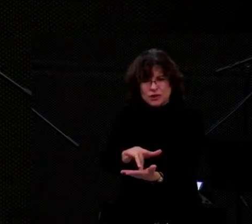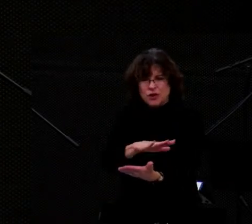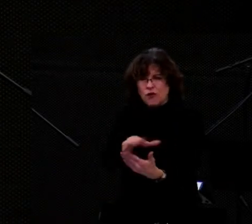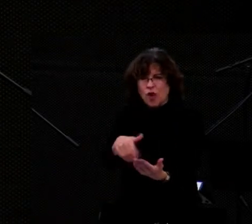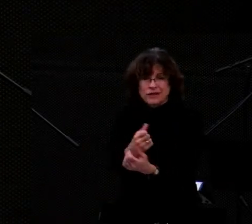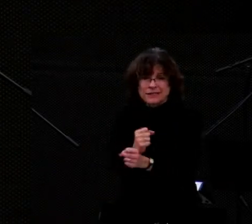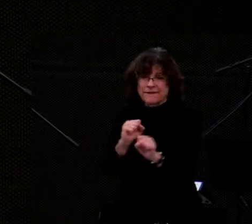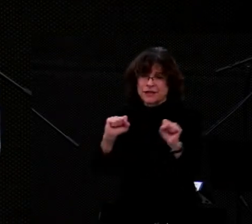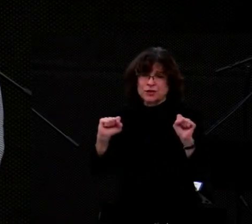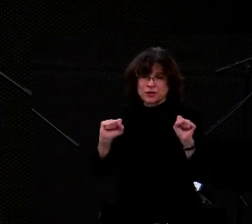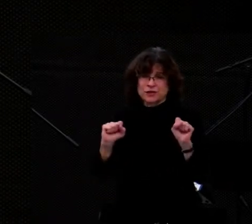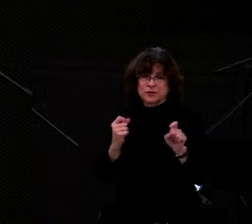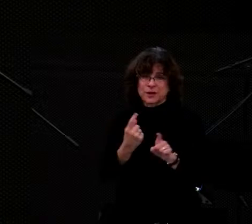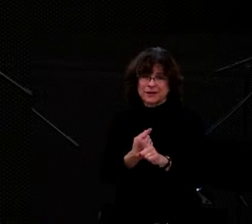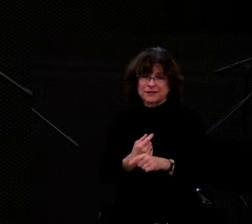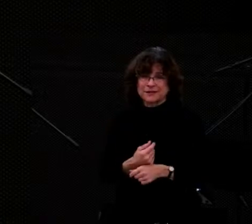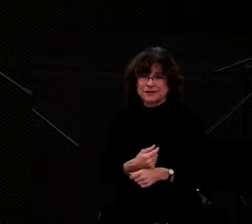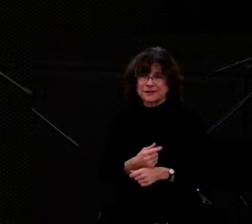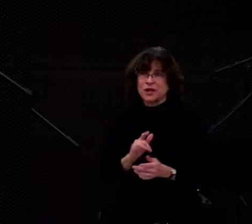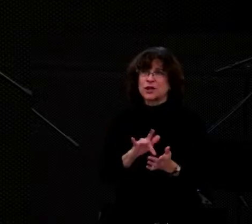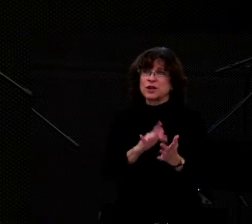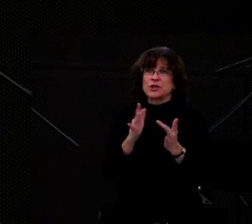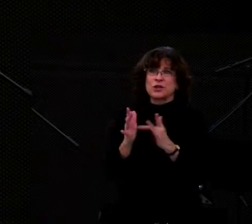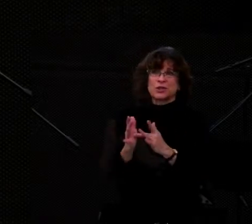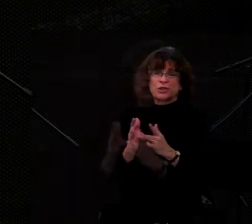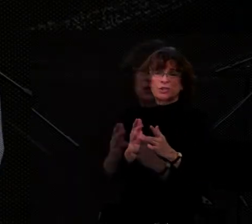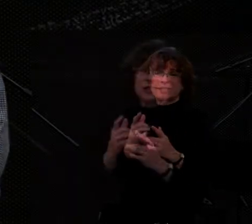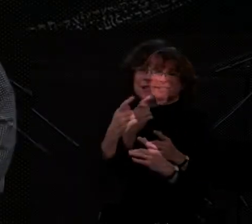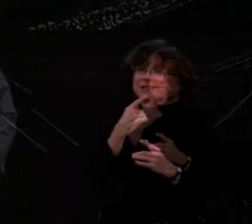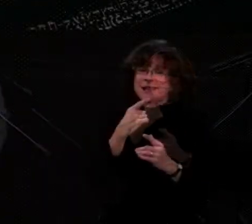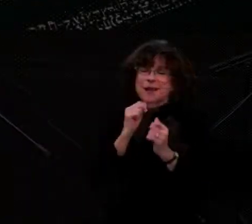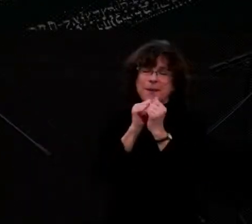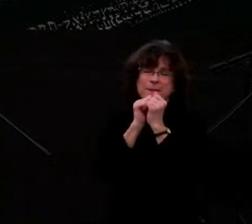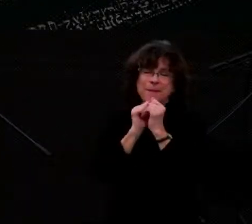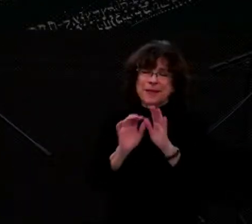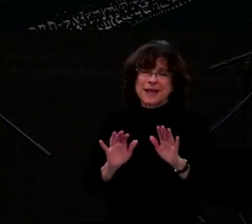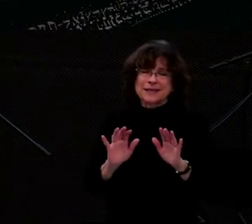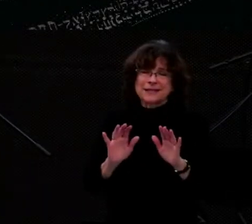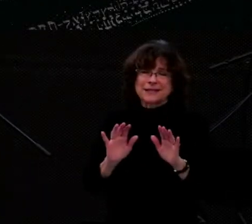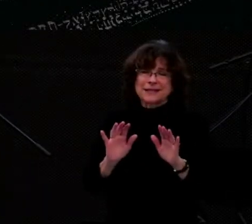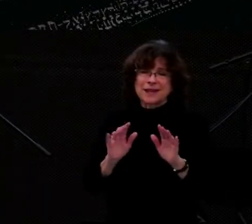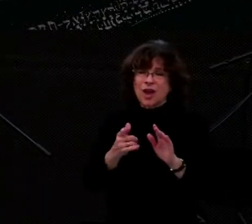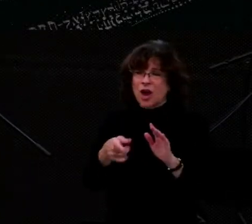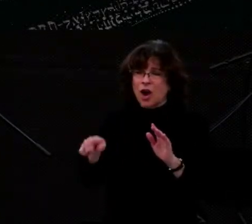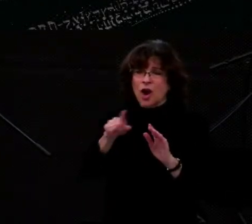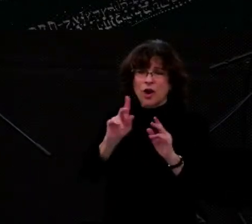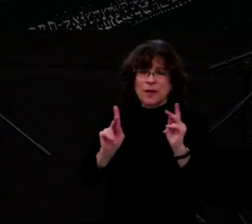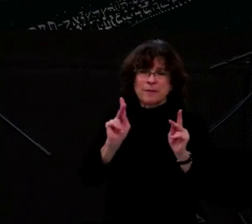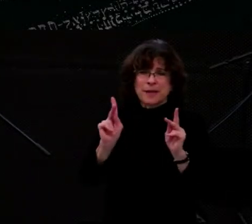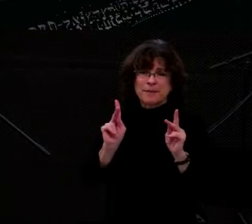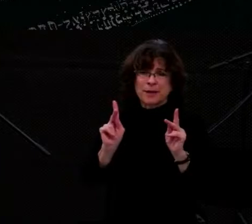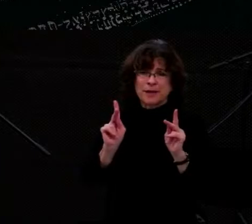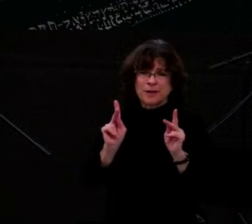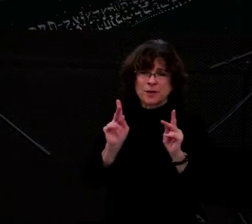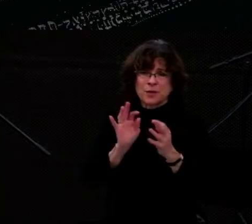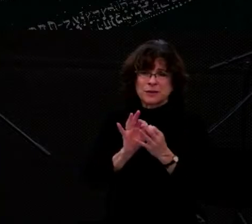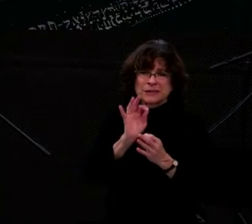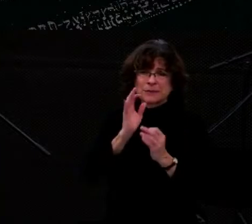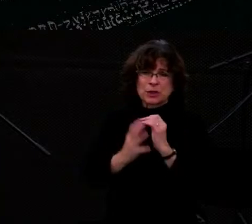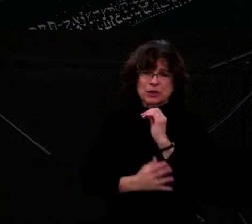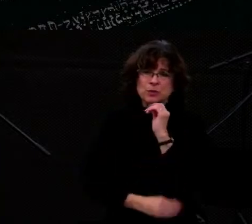it? Remember how Jesus began his Sermon on the Mount? Blessed are the poor in spirit, for theirs is the kingdom of